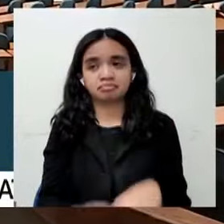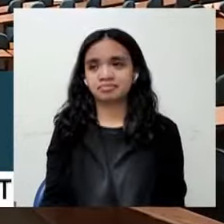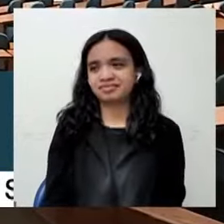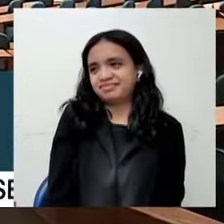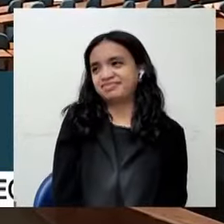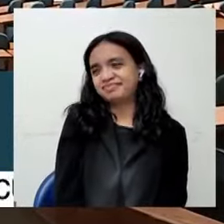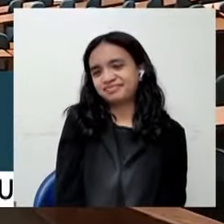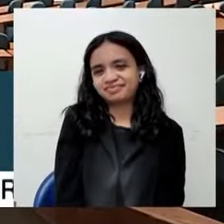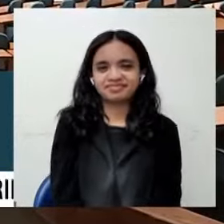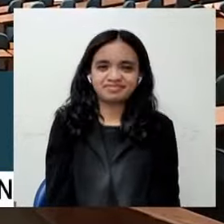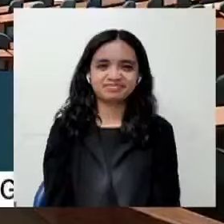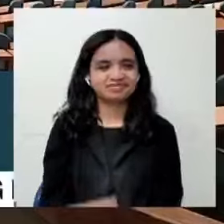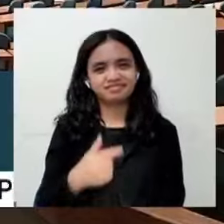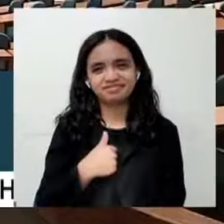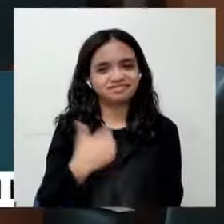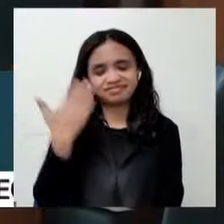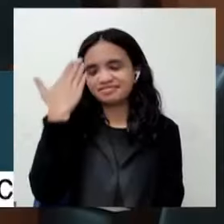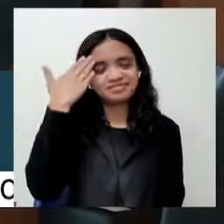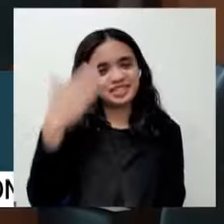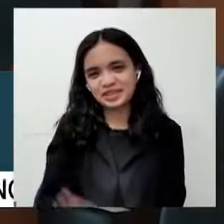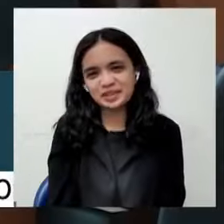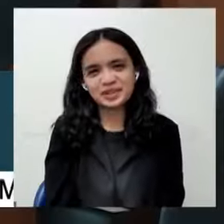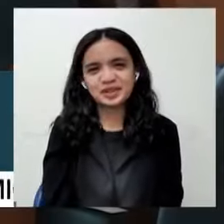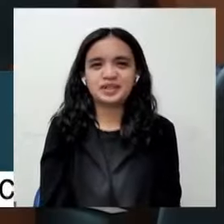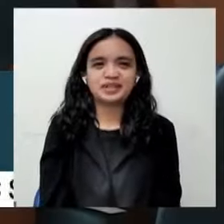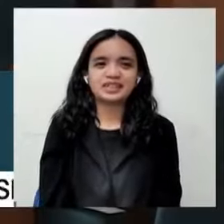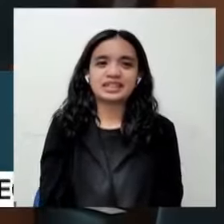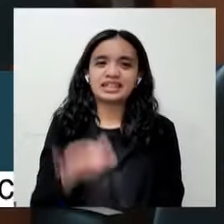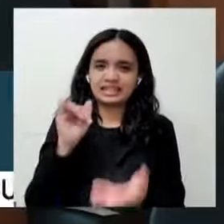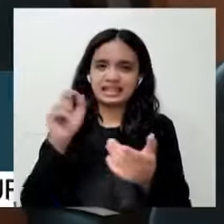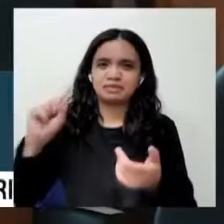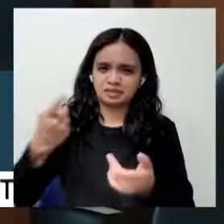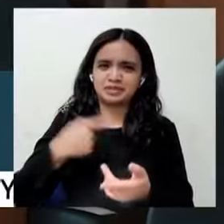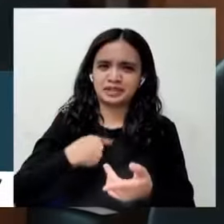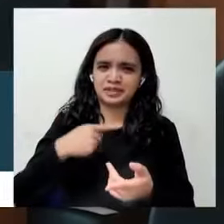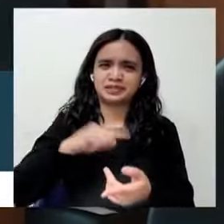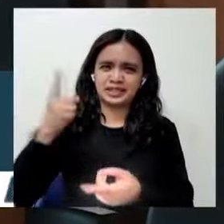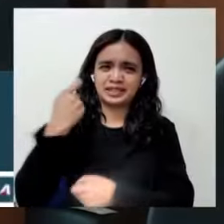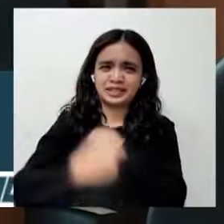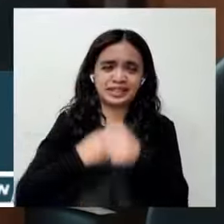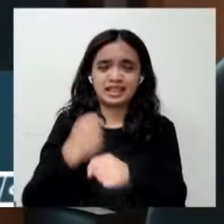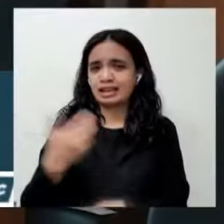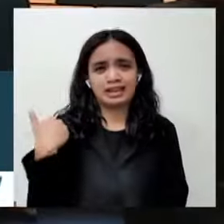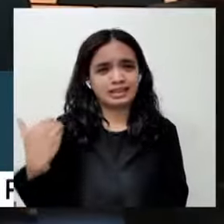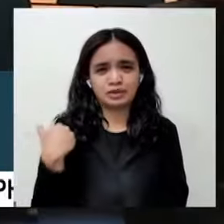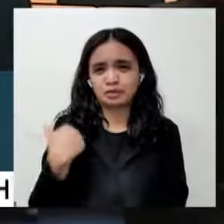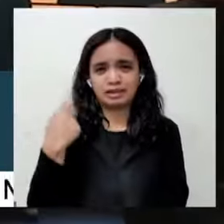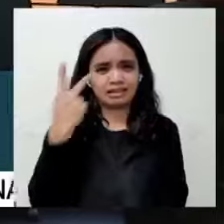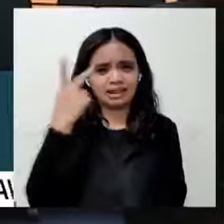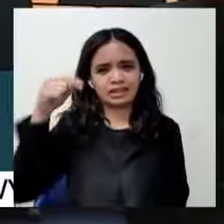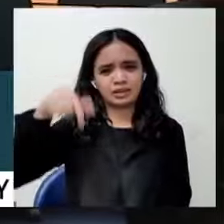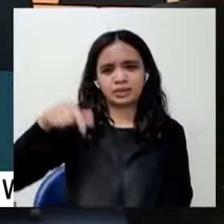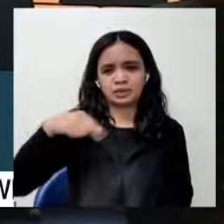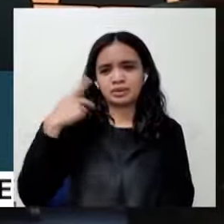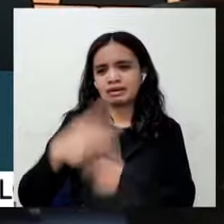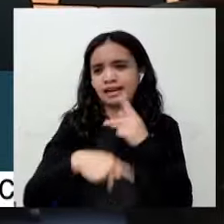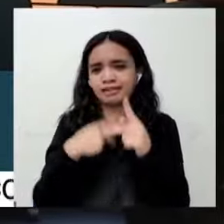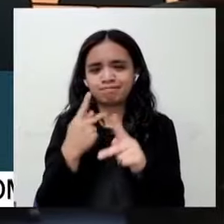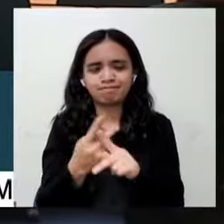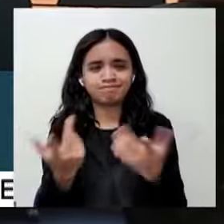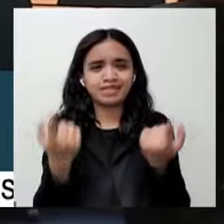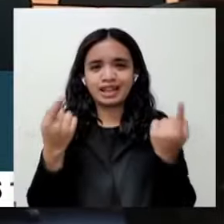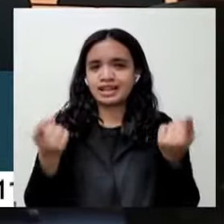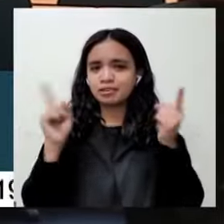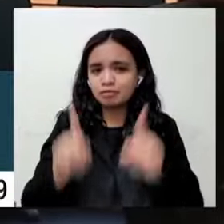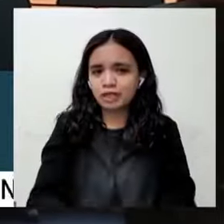I don't know. Mm-hmm. This is my first year in Congress. I mean, I haven't seen this kind of incident, a